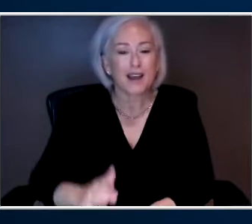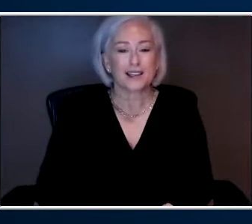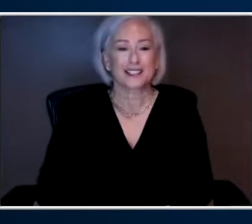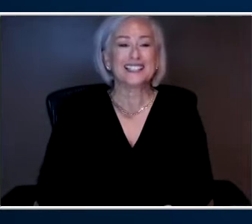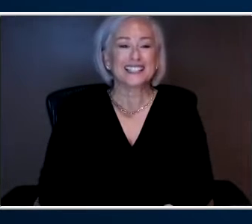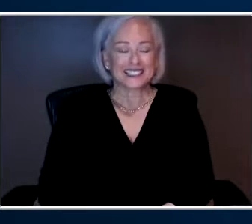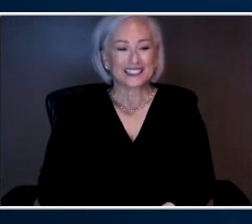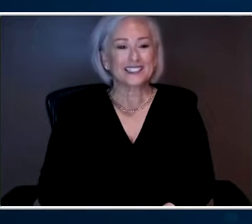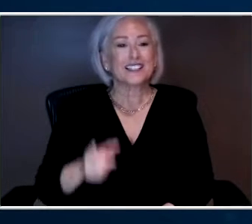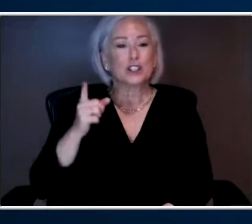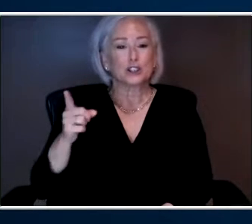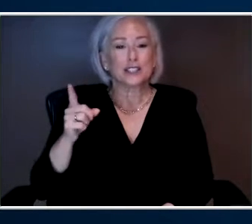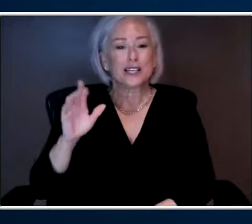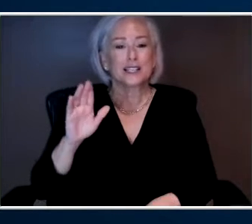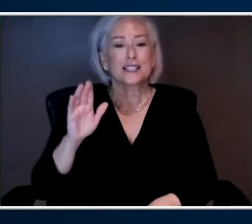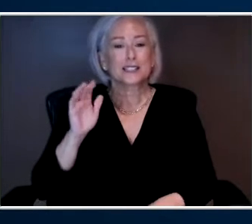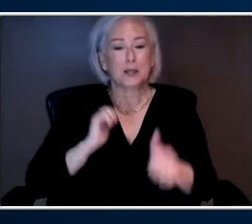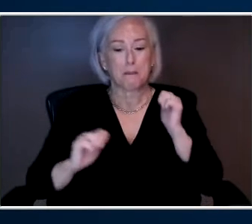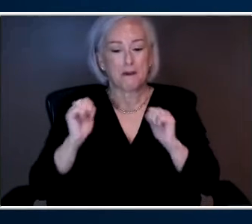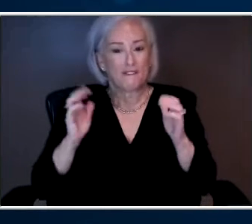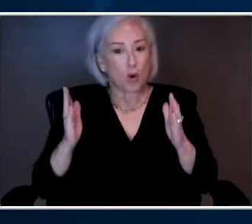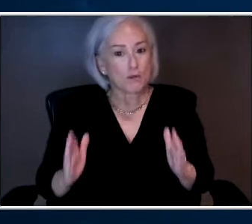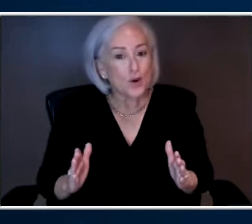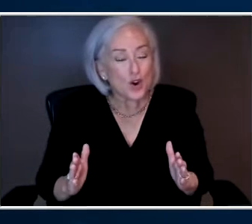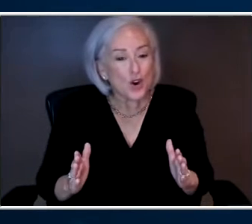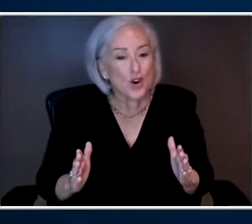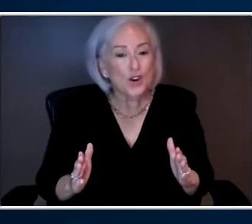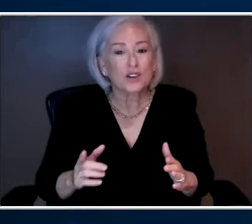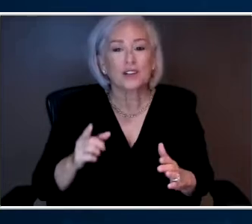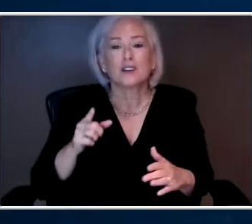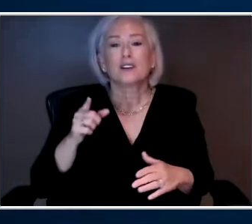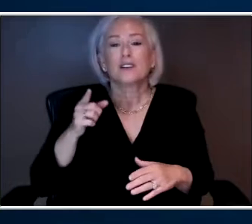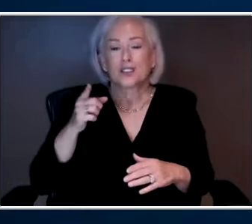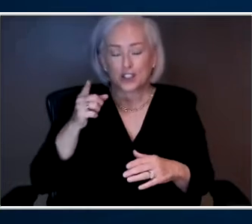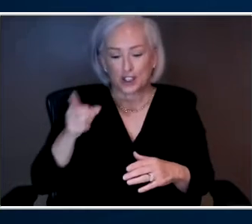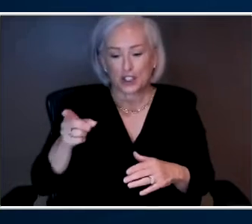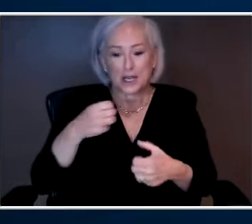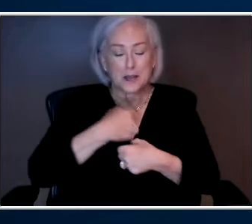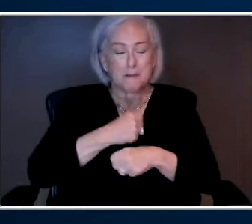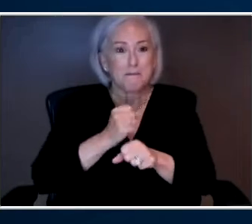She's a performer, so she makes the concerts